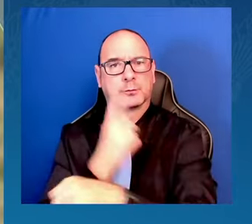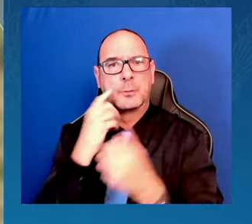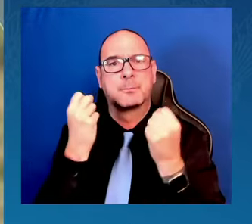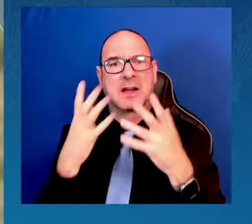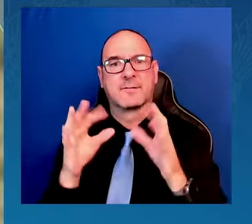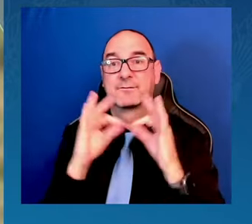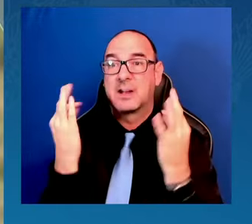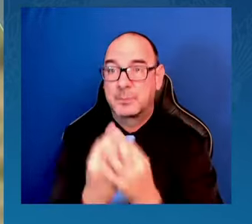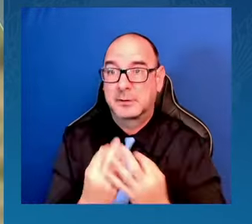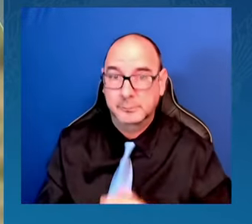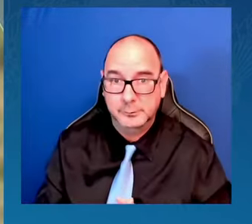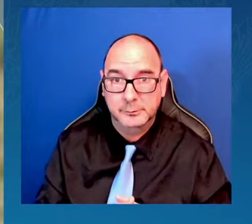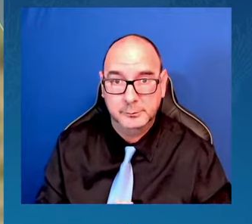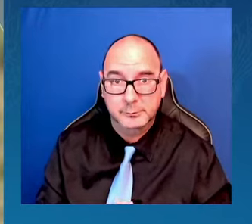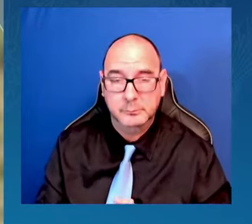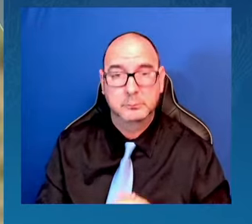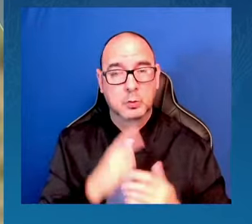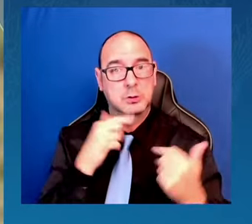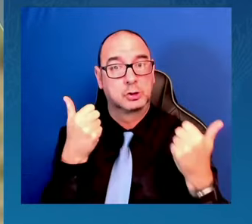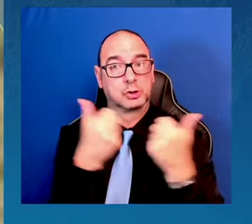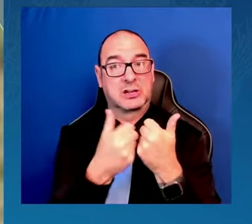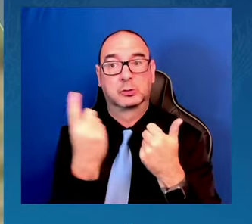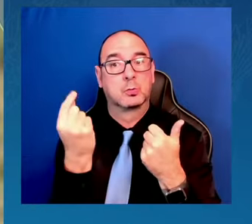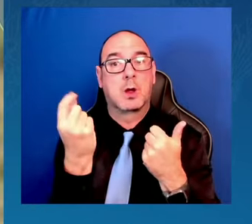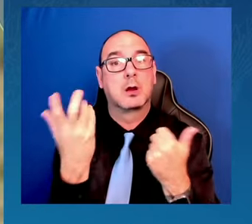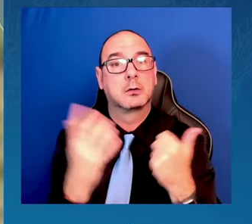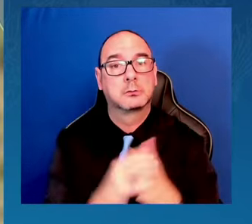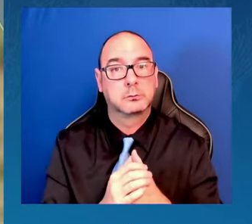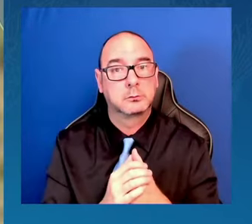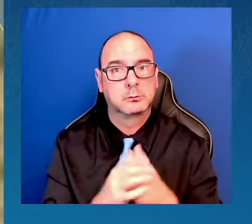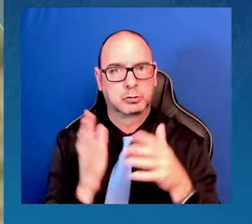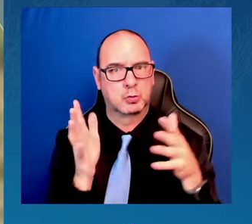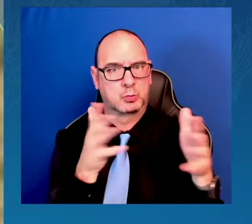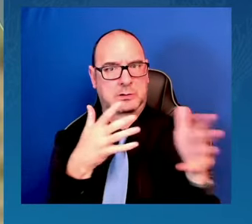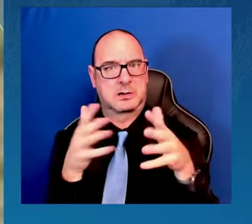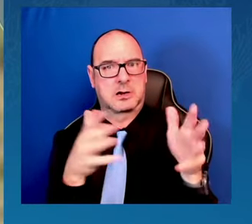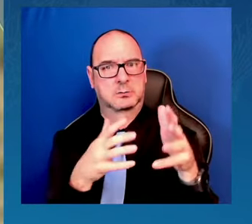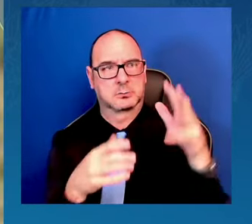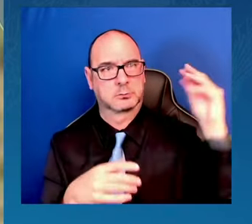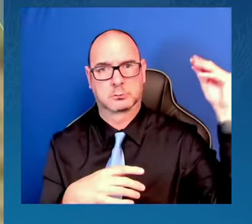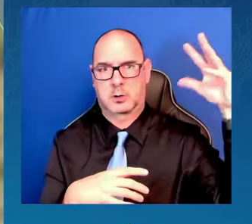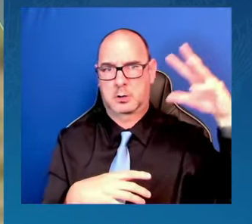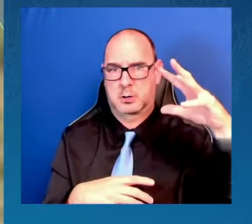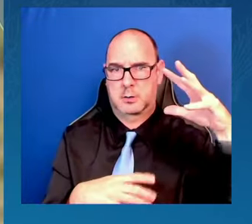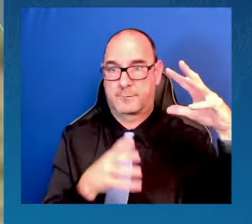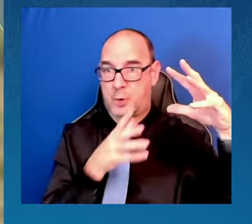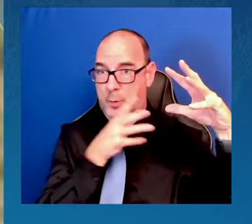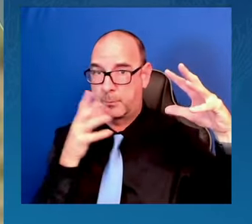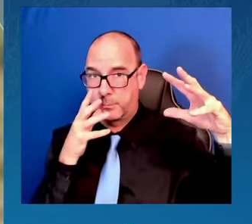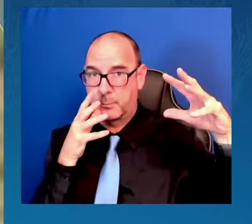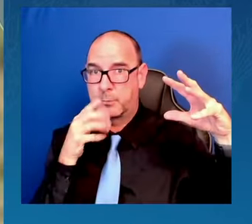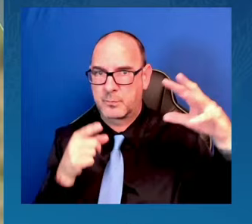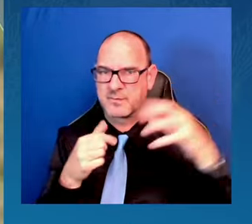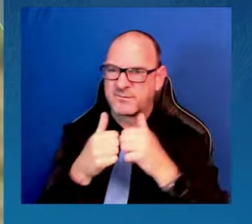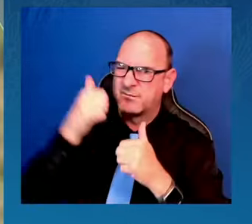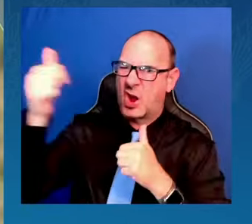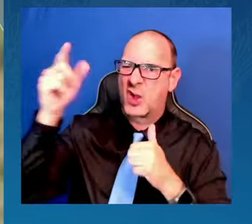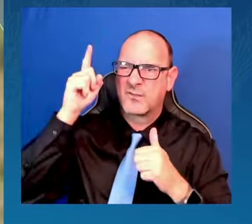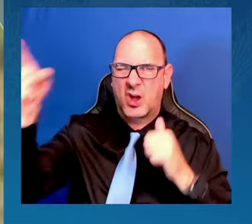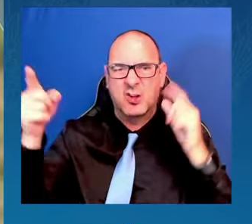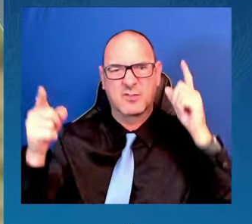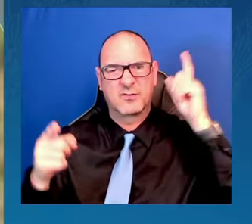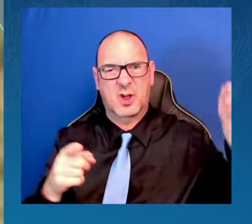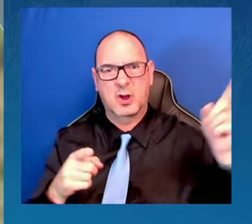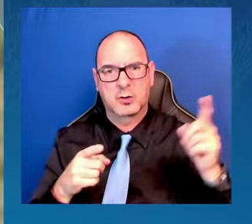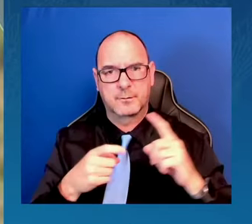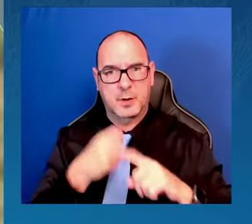challenge. Those wind and solar farms are often far away from the communities that they